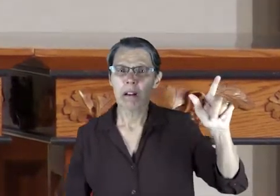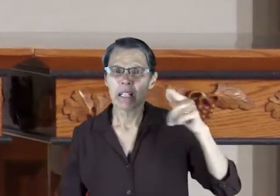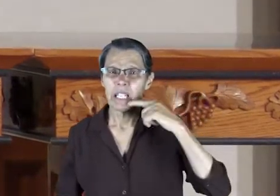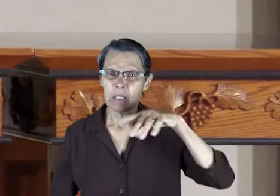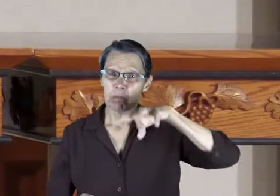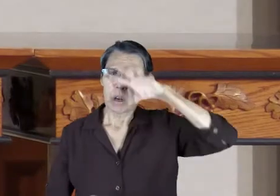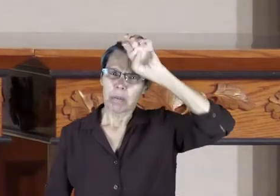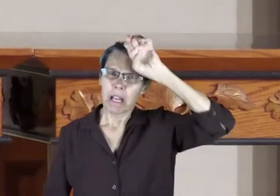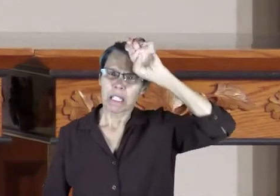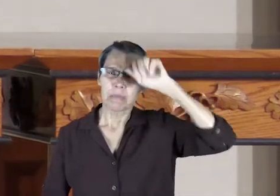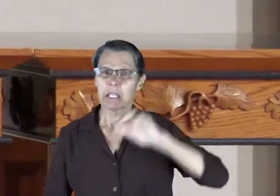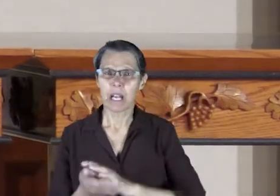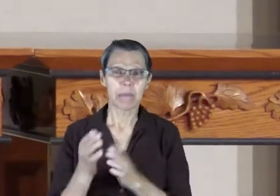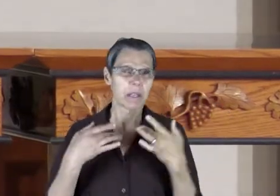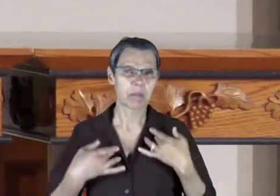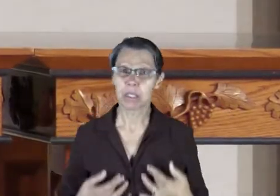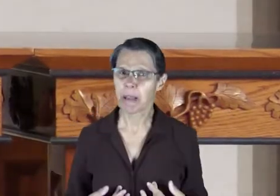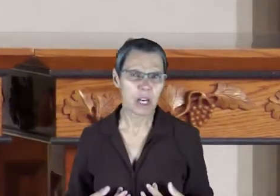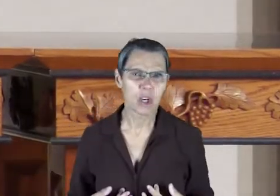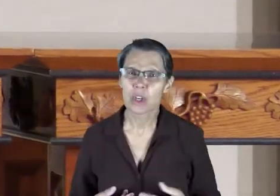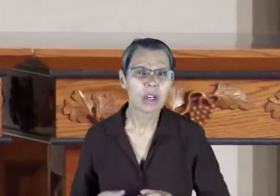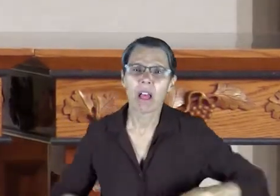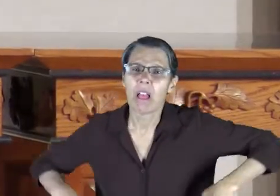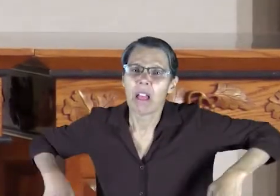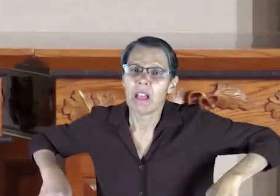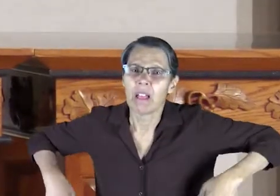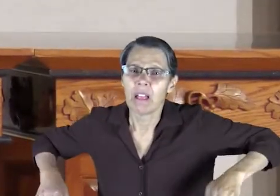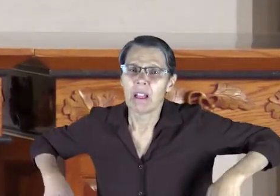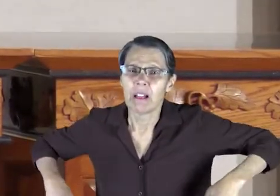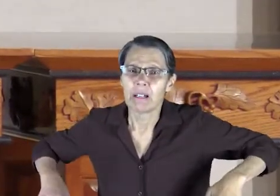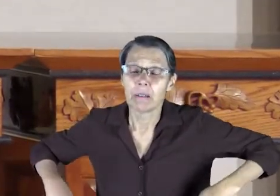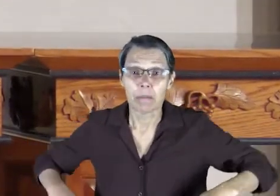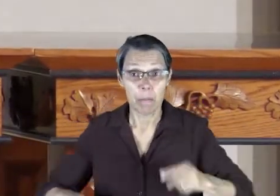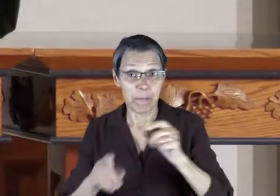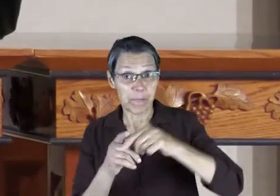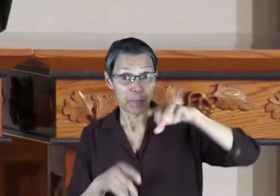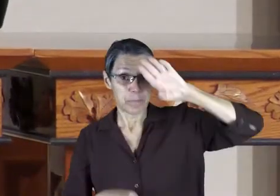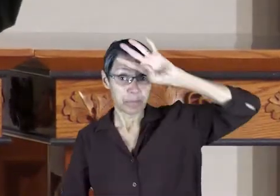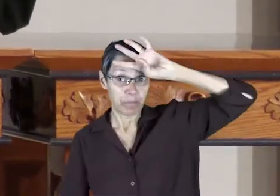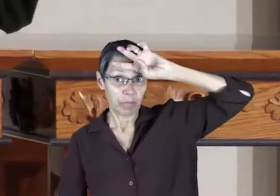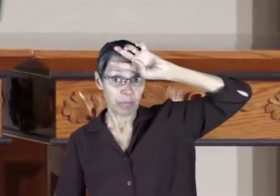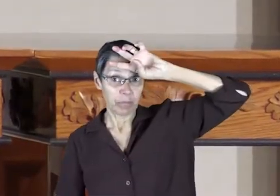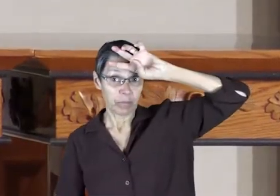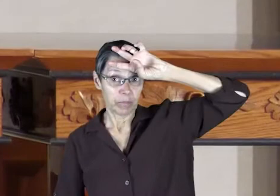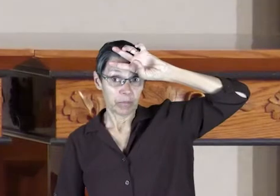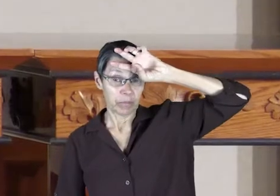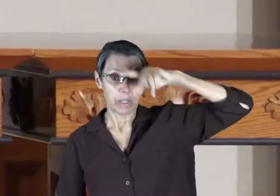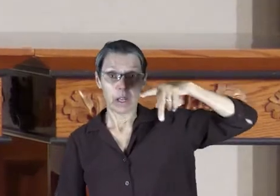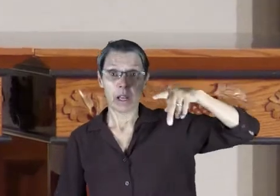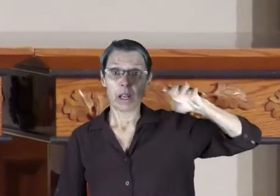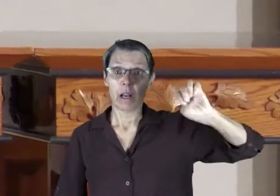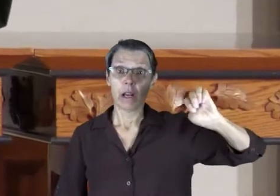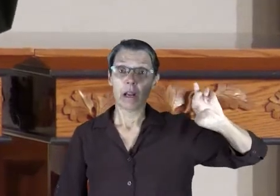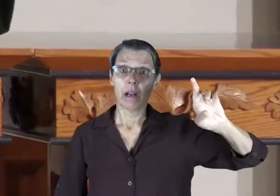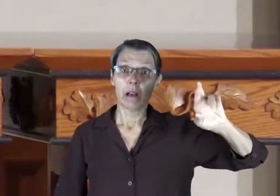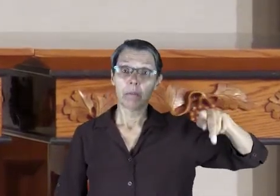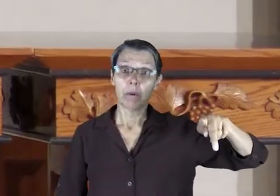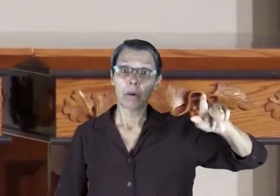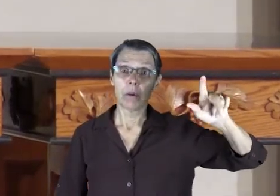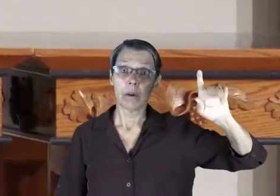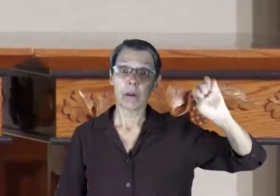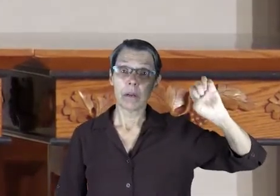perplexed but not driven to despair. I think the word perplexed really sort of describes not only that journey that the disciples had in